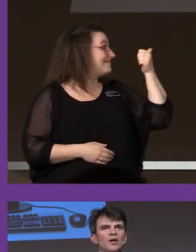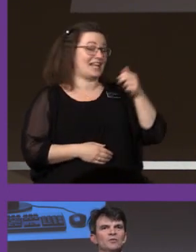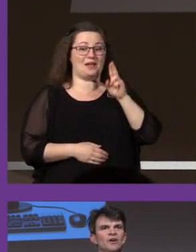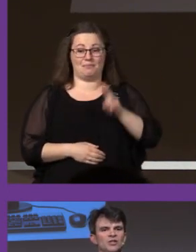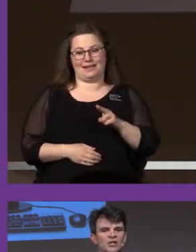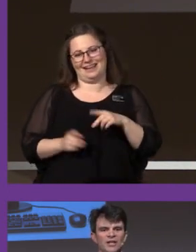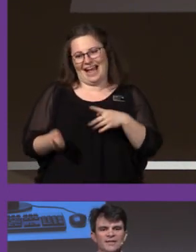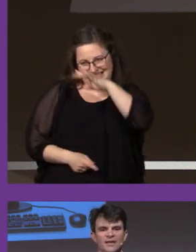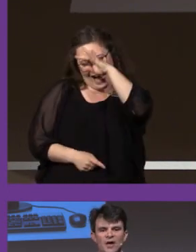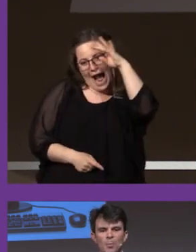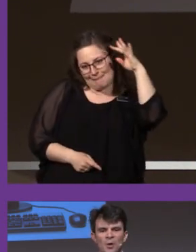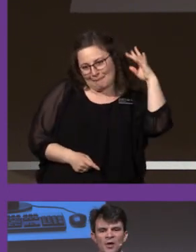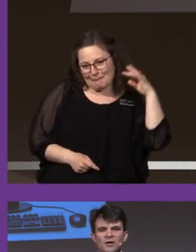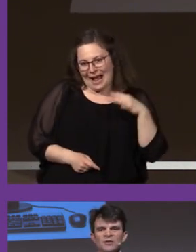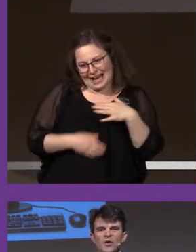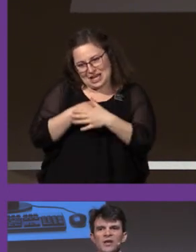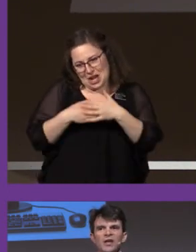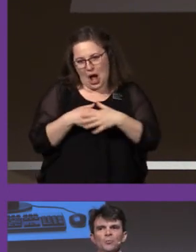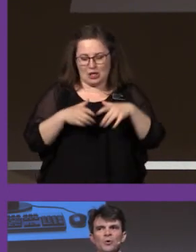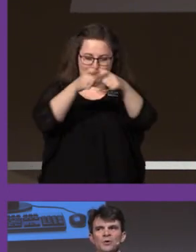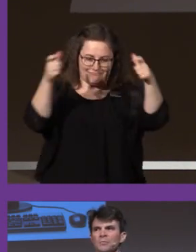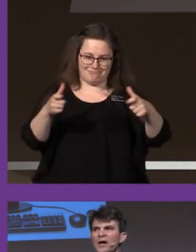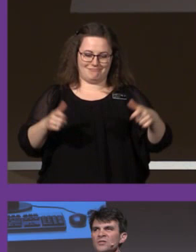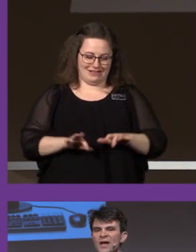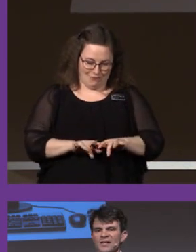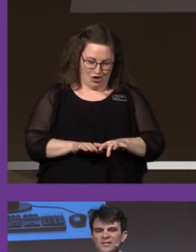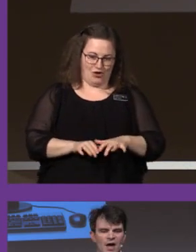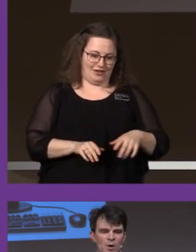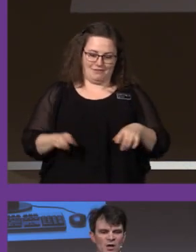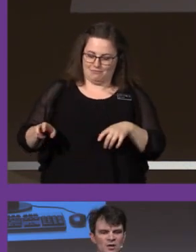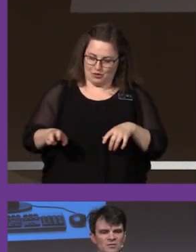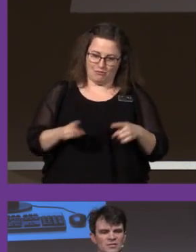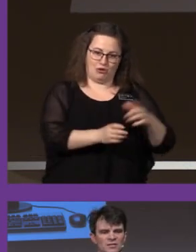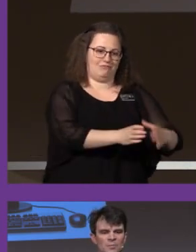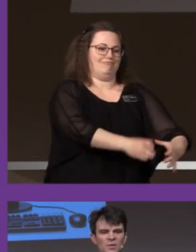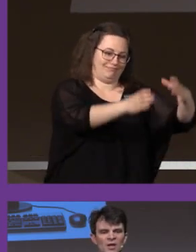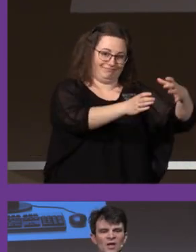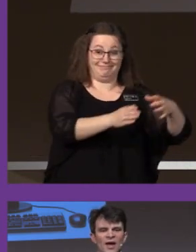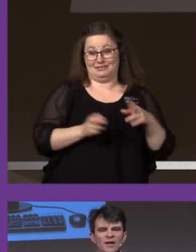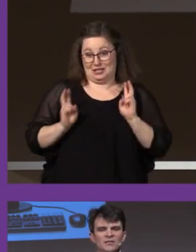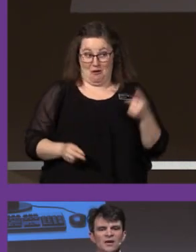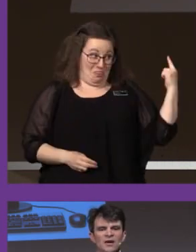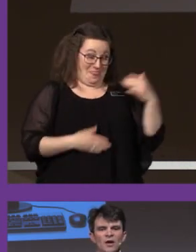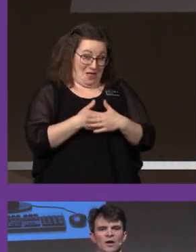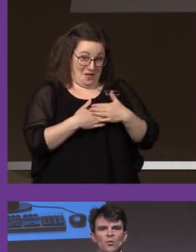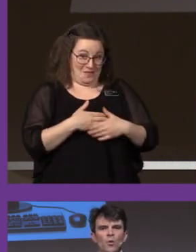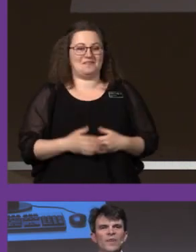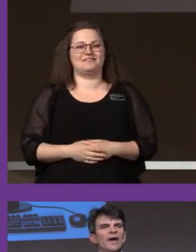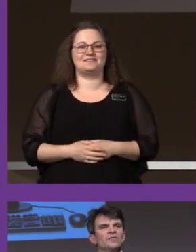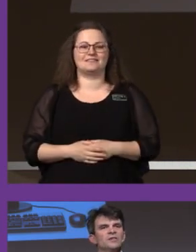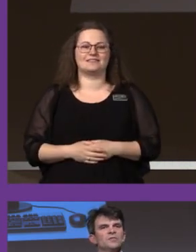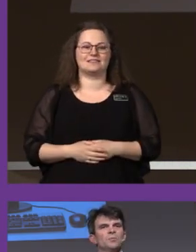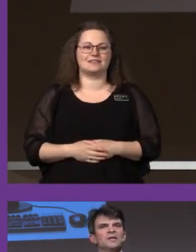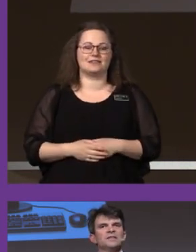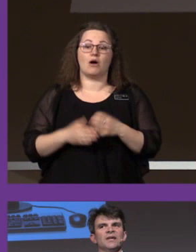probably very old-fashioned looking setup: screen, keyboard, mouse, and tower system. And with